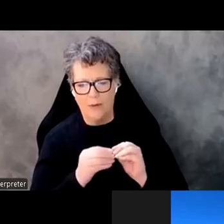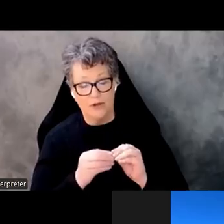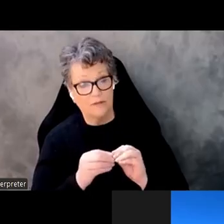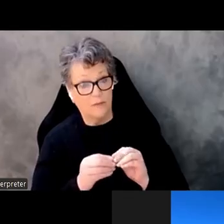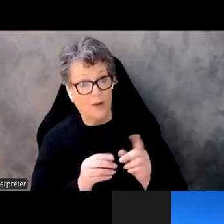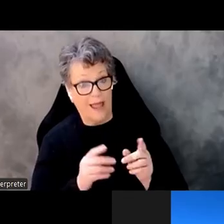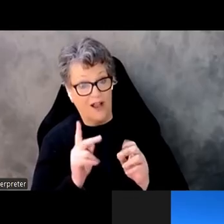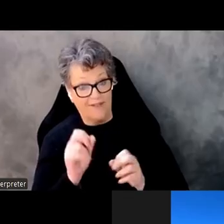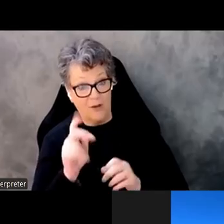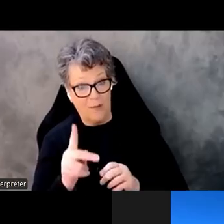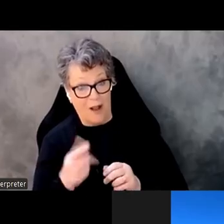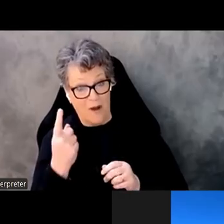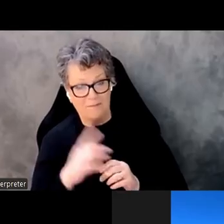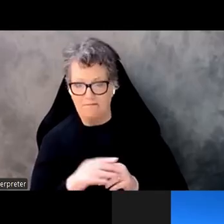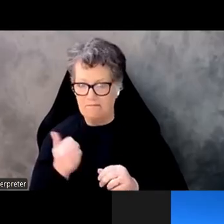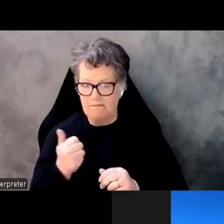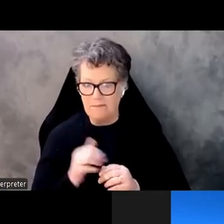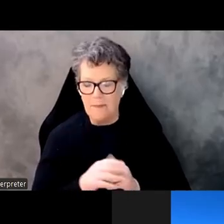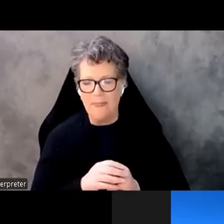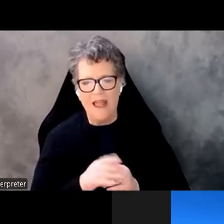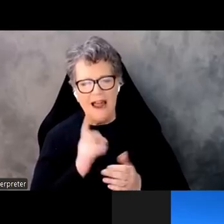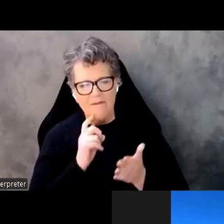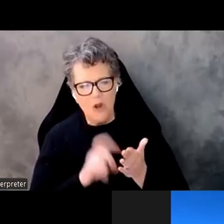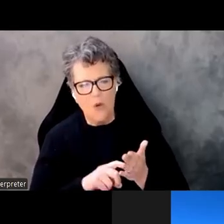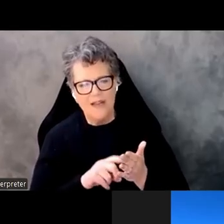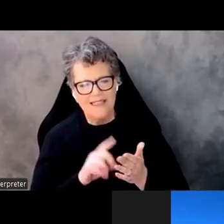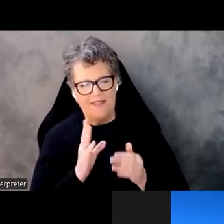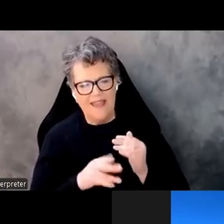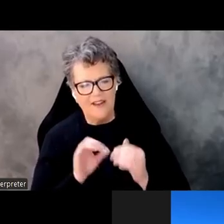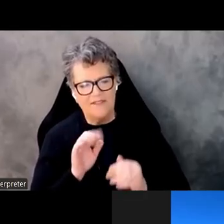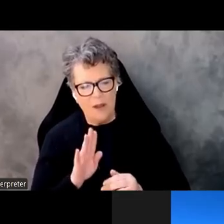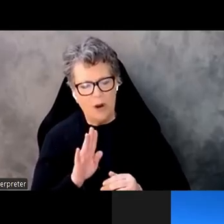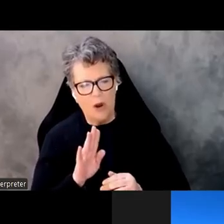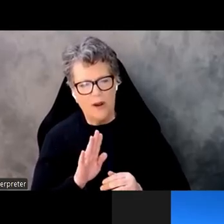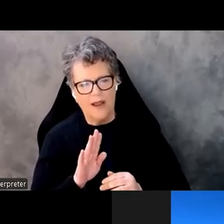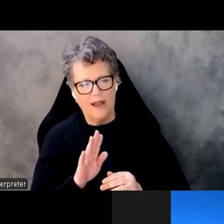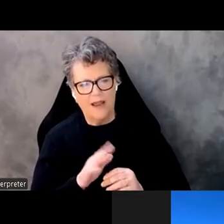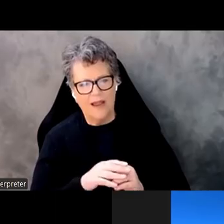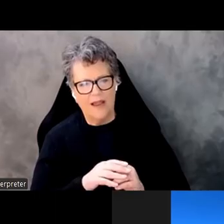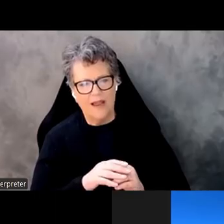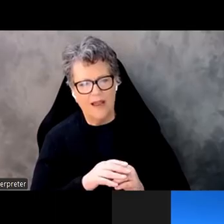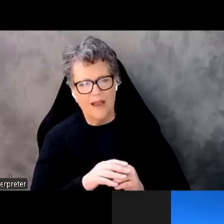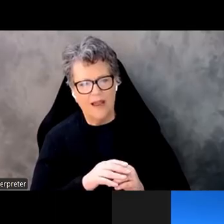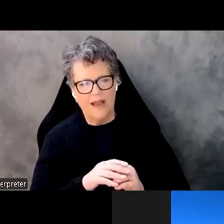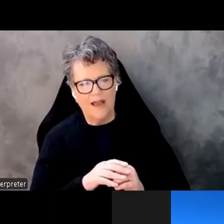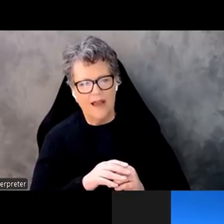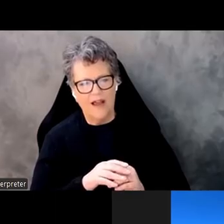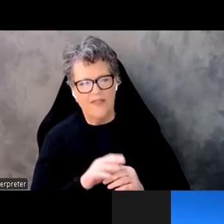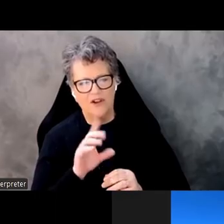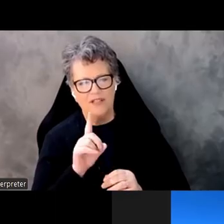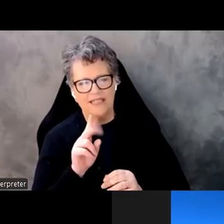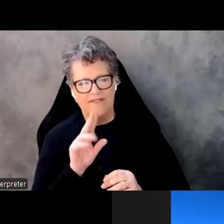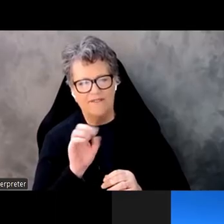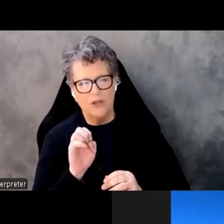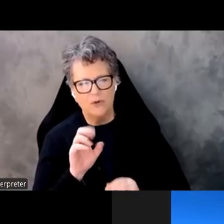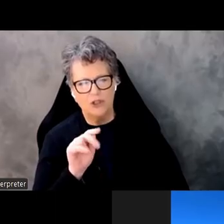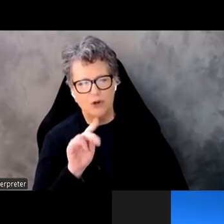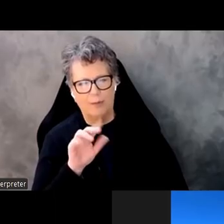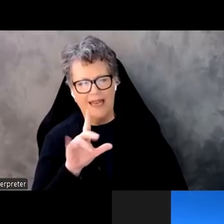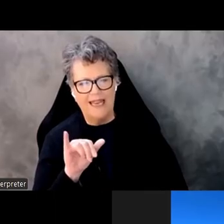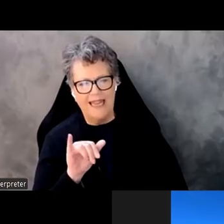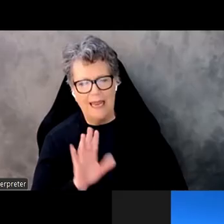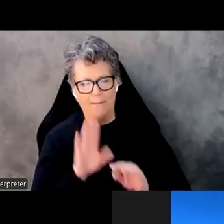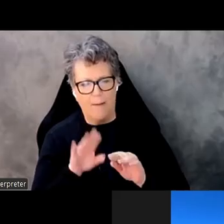All right. I notice end of February there's a diffuse turbidity bump in the river,